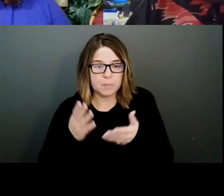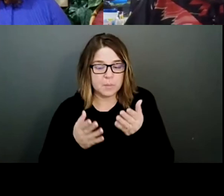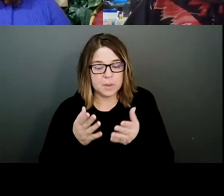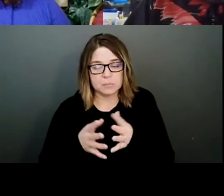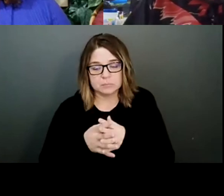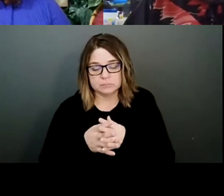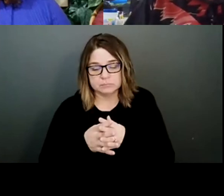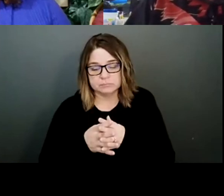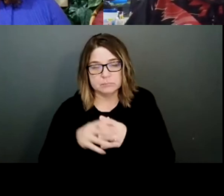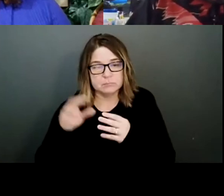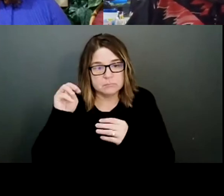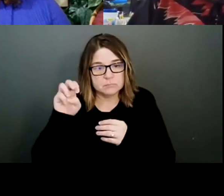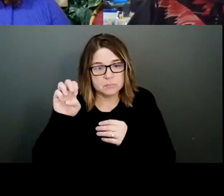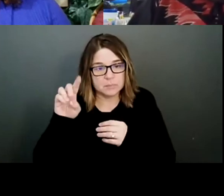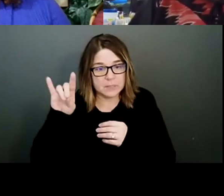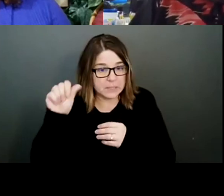media